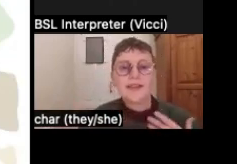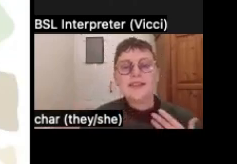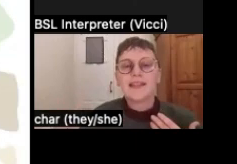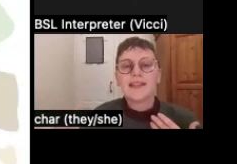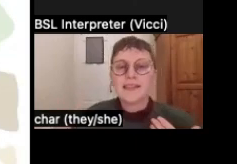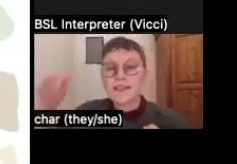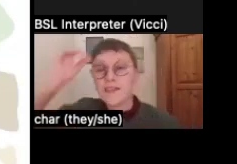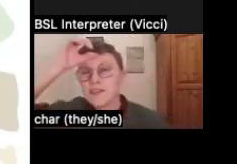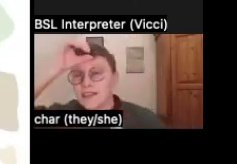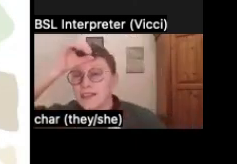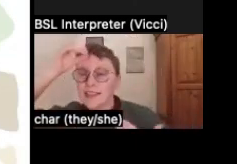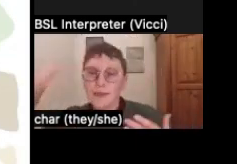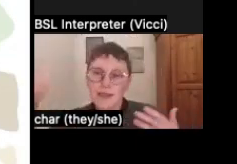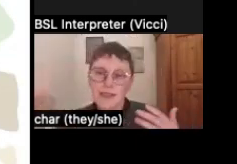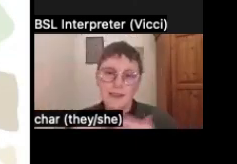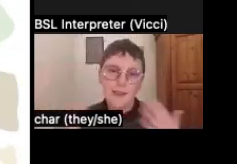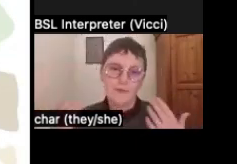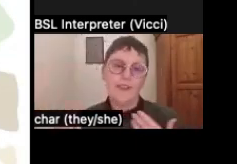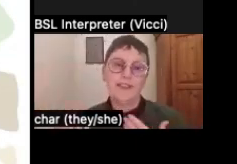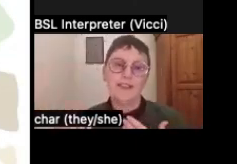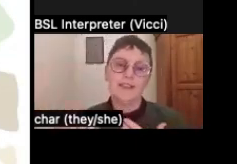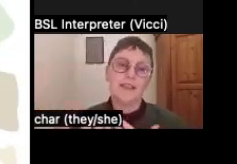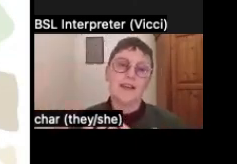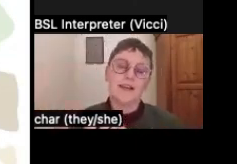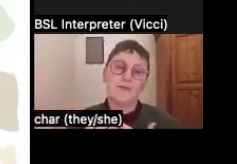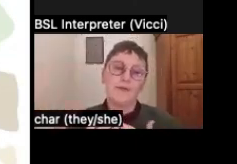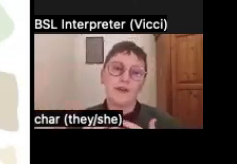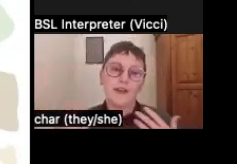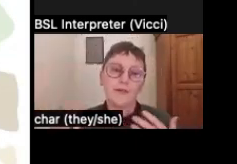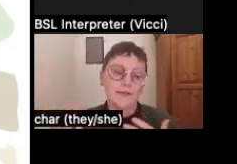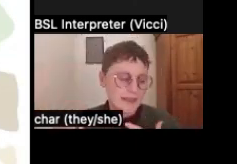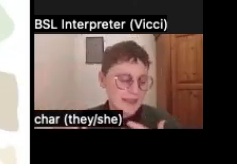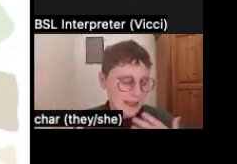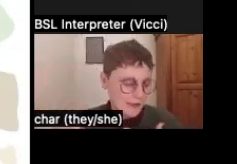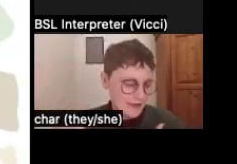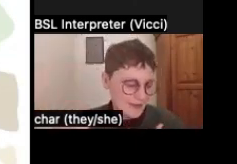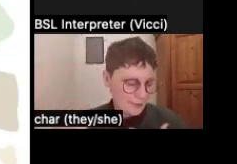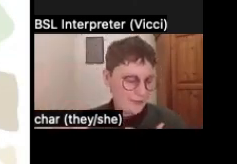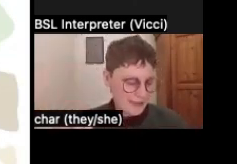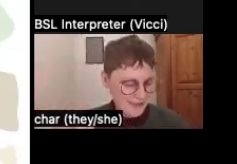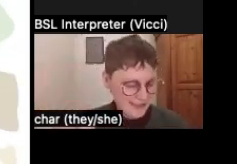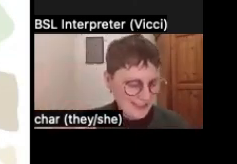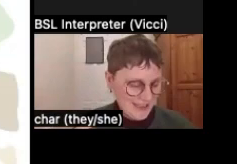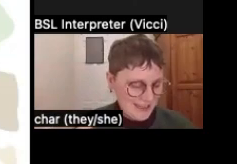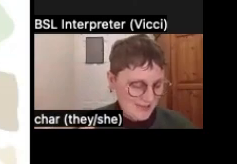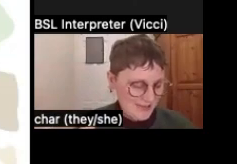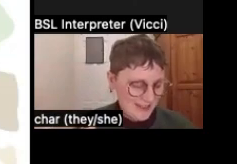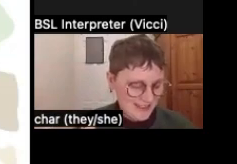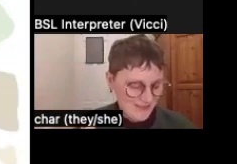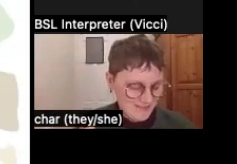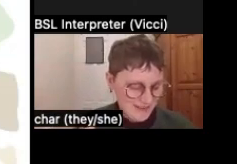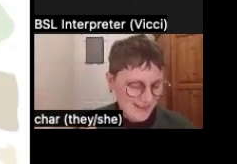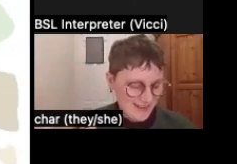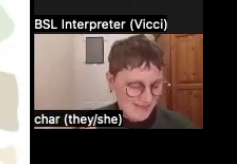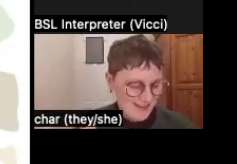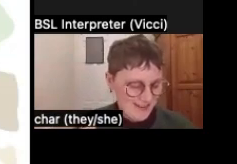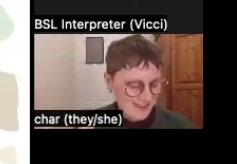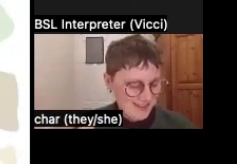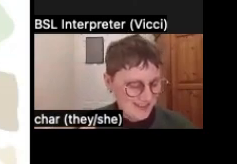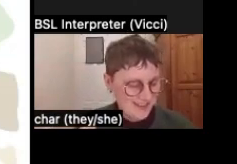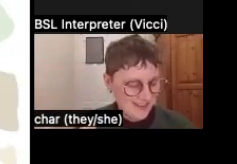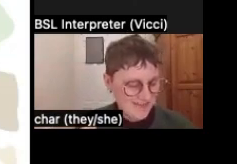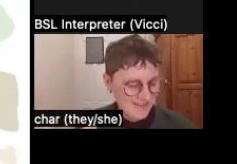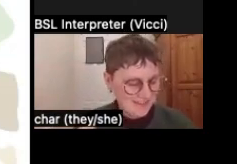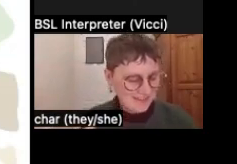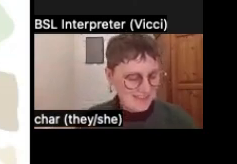So there's this sense of destabilizing convention that comes out through this. And I realize I've not been looking at my